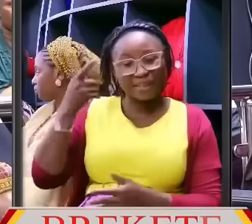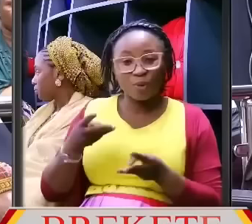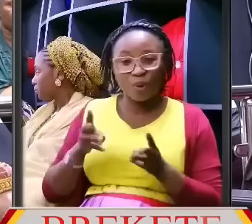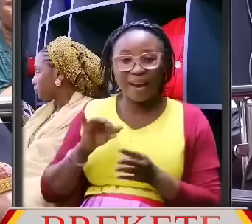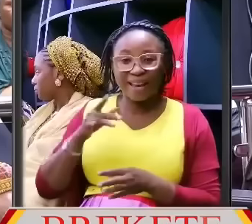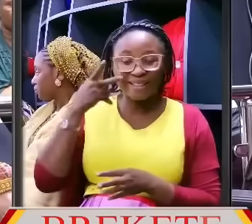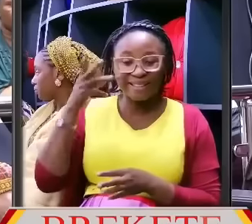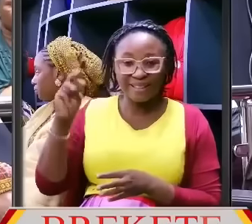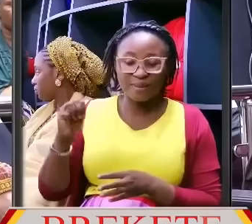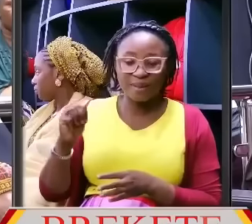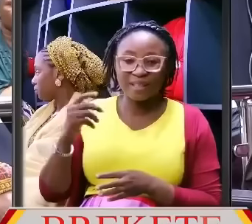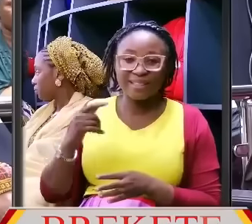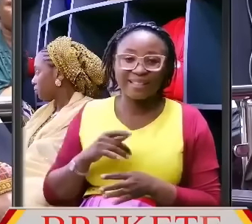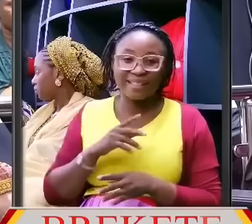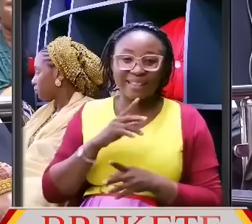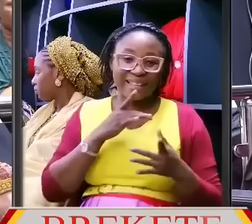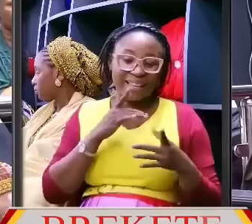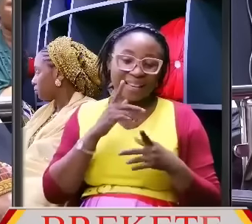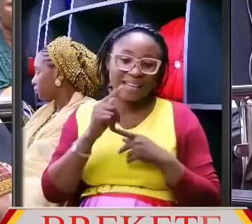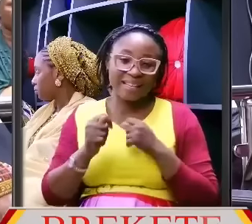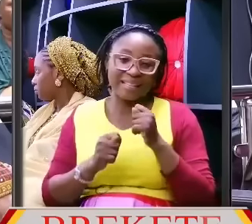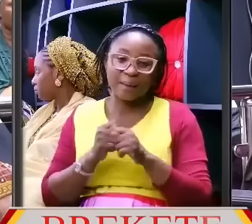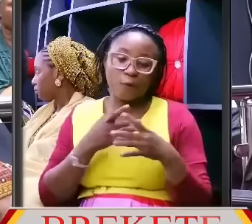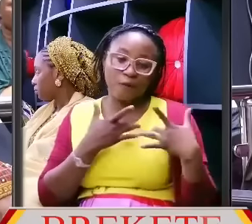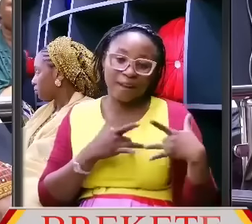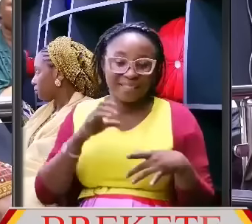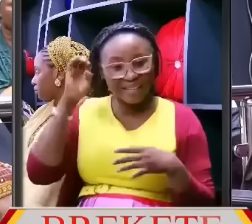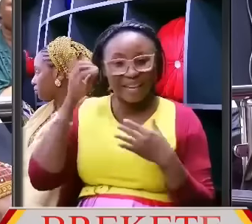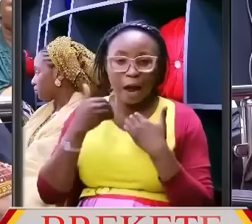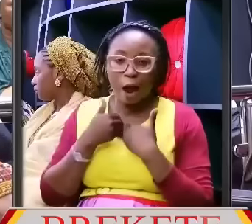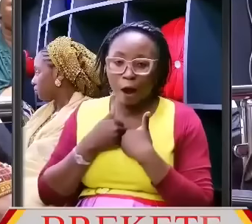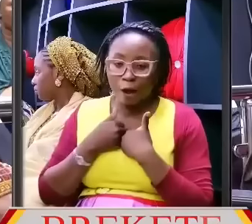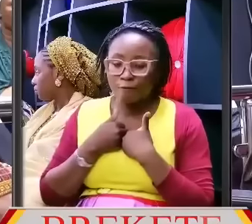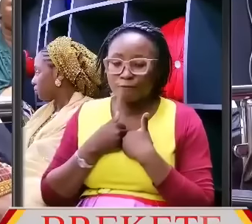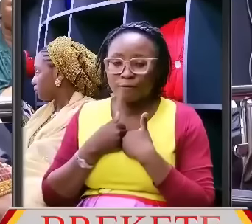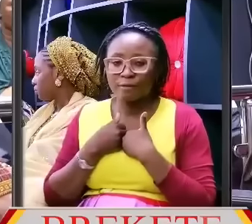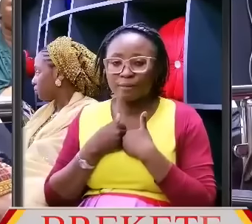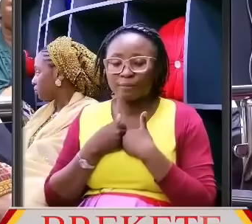see him, the kind heart when he get,